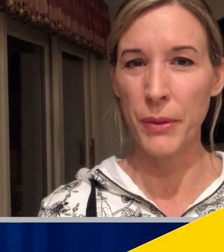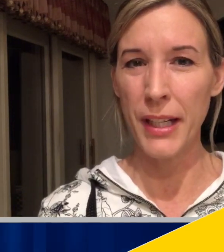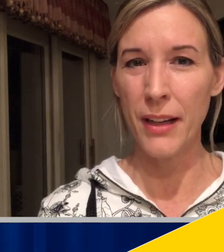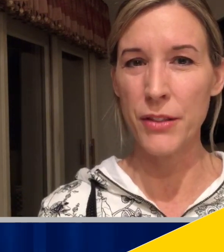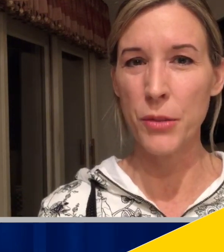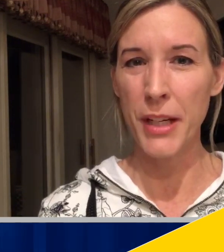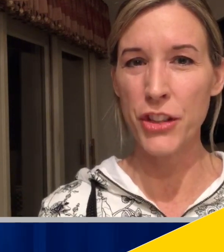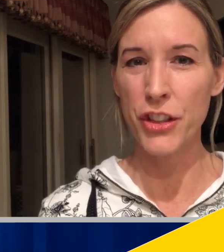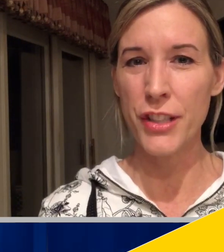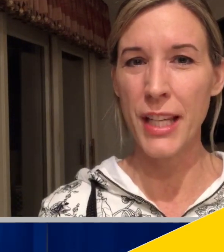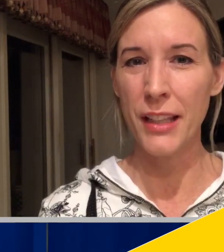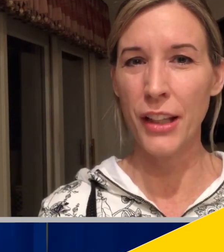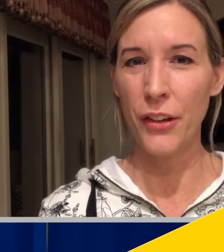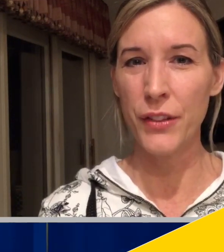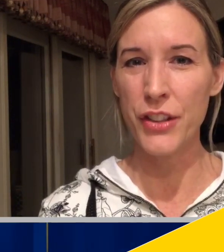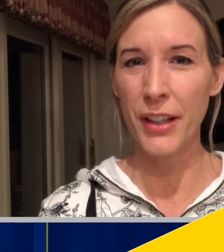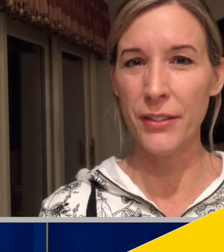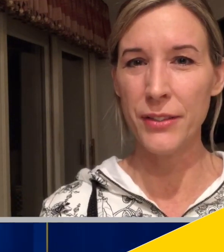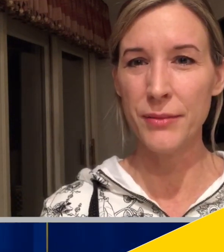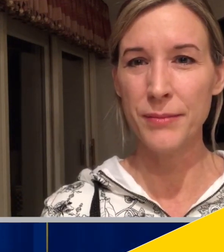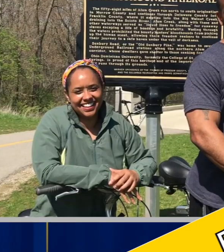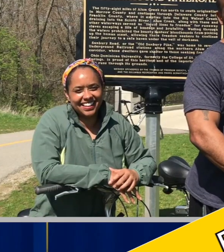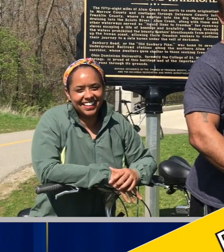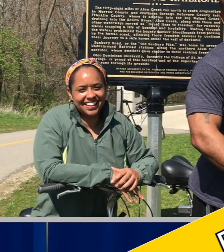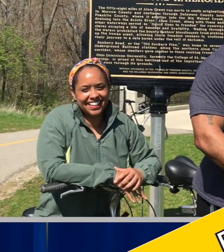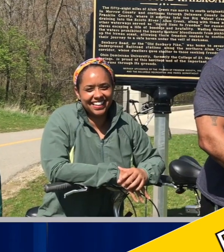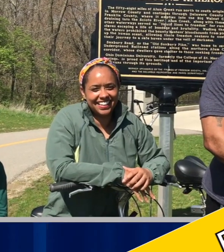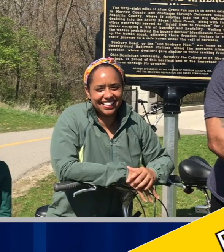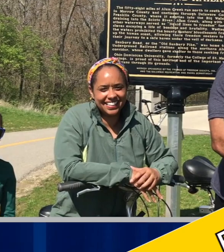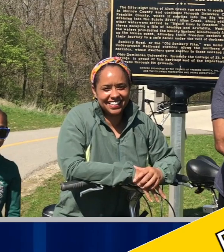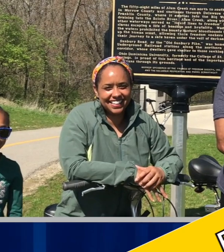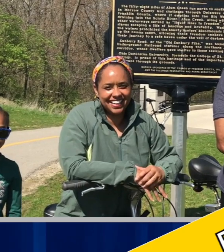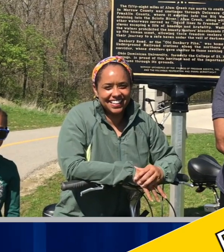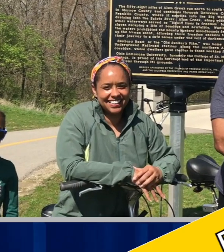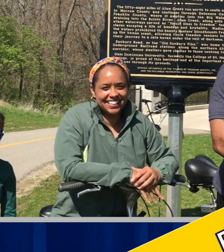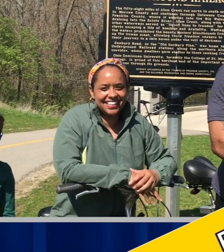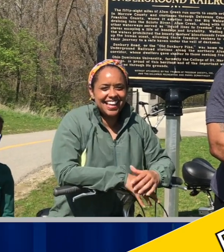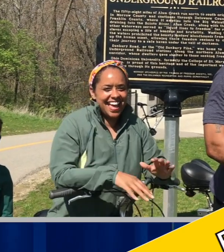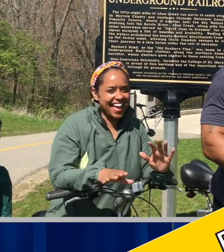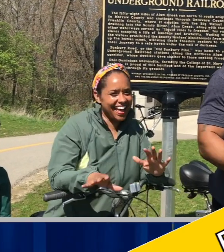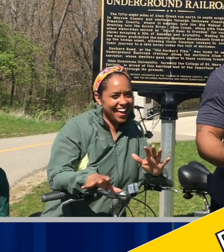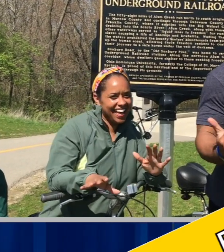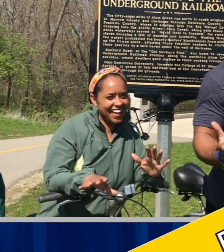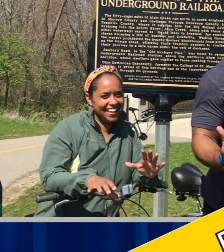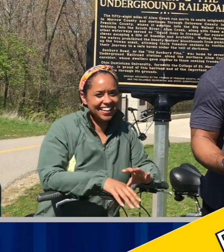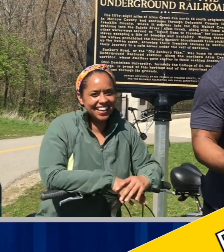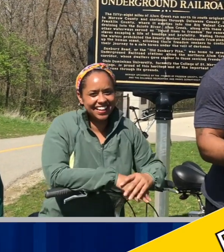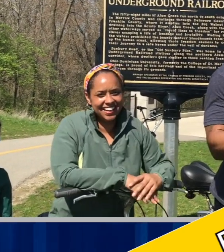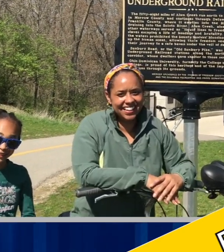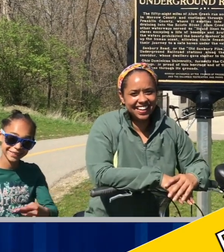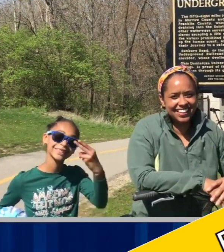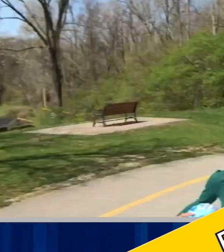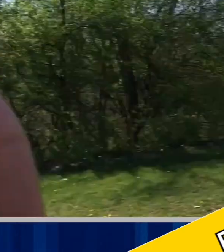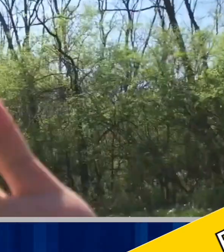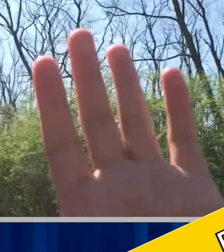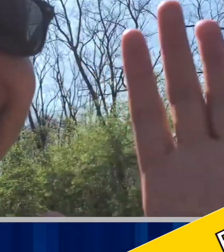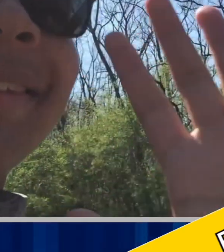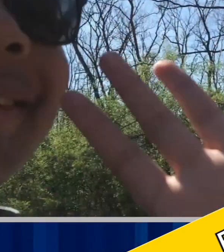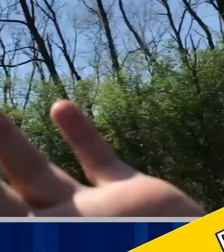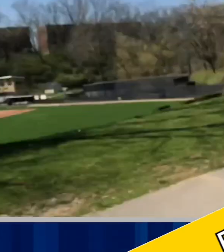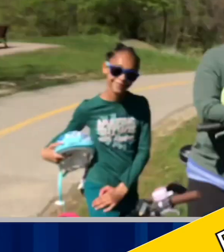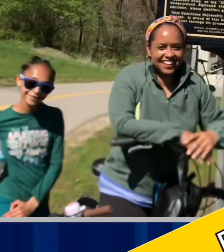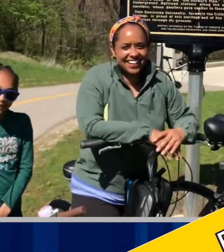so important right now. So make sure you're taking care of yourself. Hello, everyone. Coach Amerson, Miss Amerson. Hey. Araya and Amario.